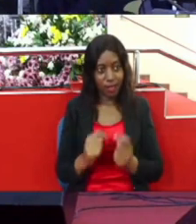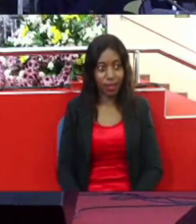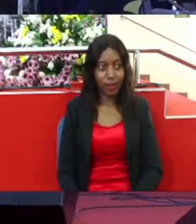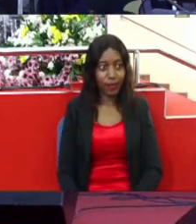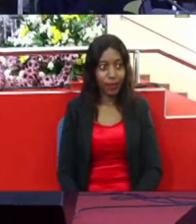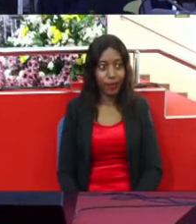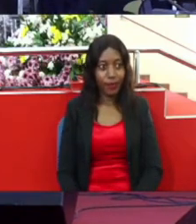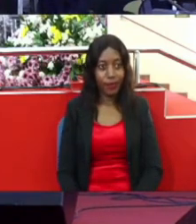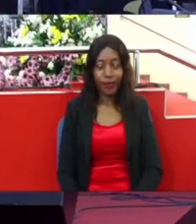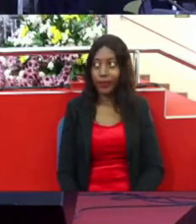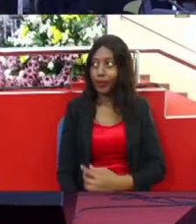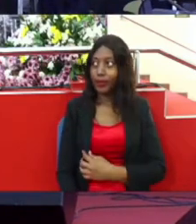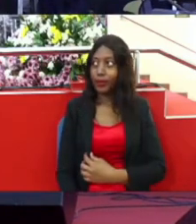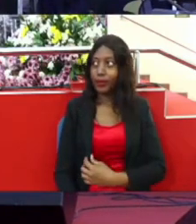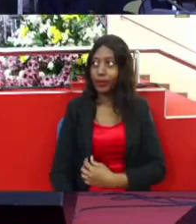Amekasirika sana sababu Mungu